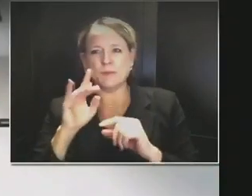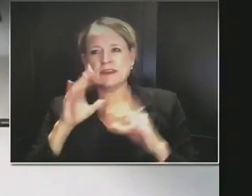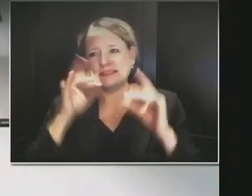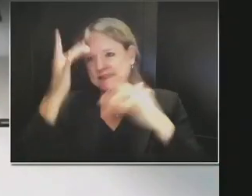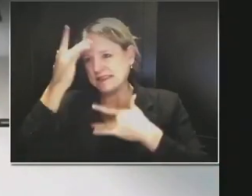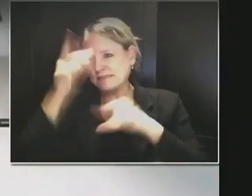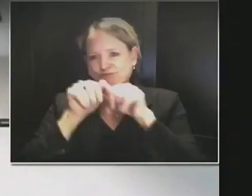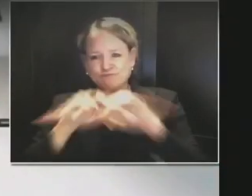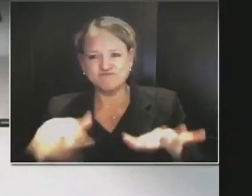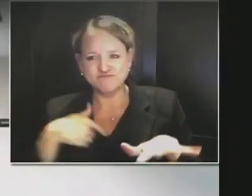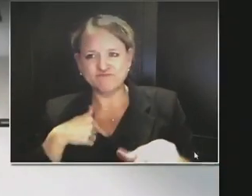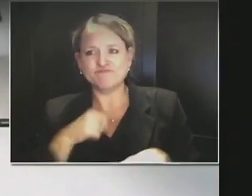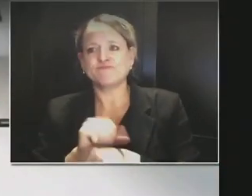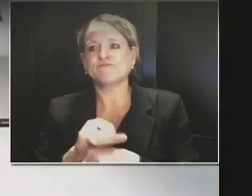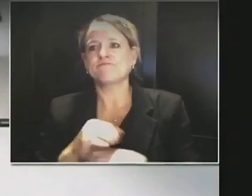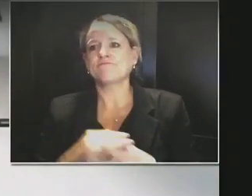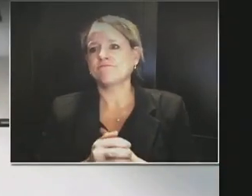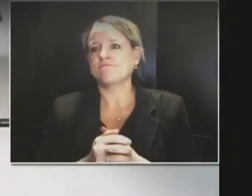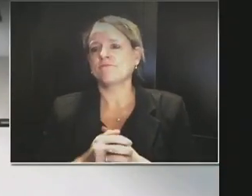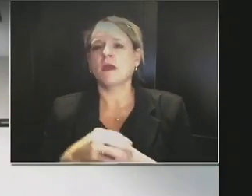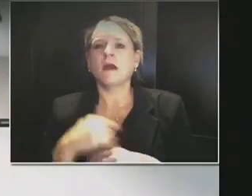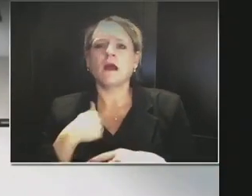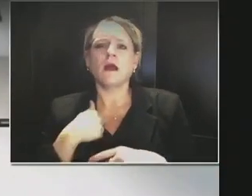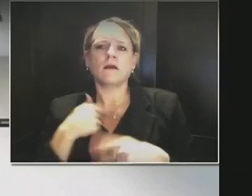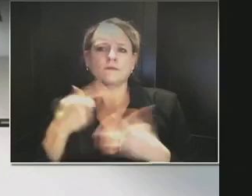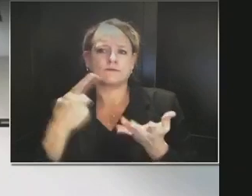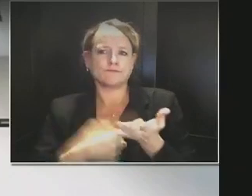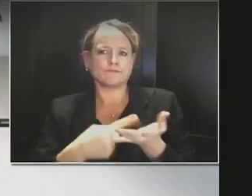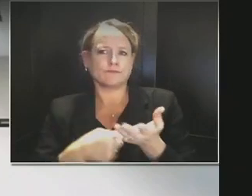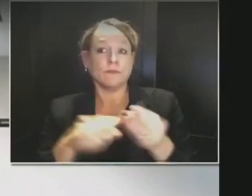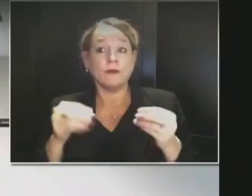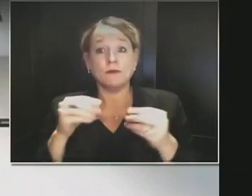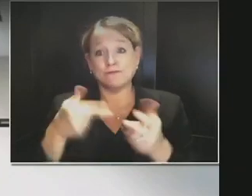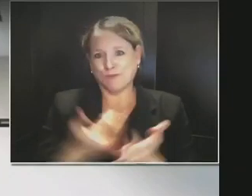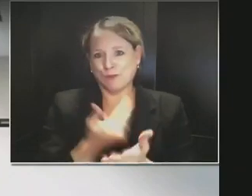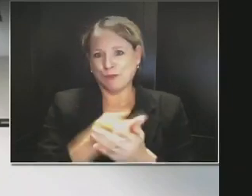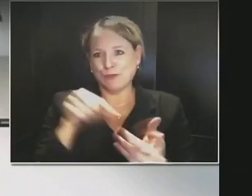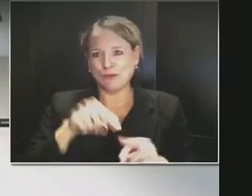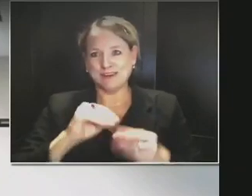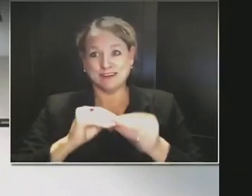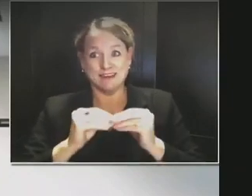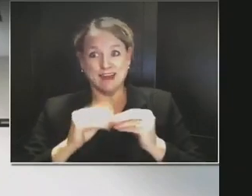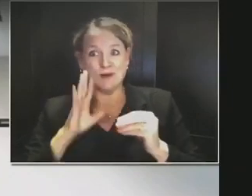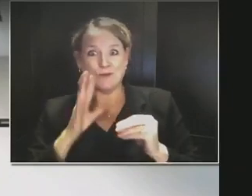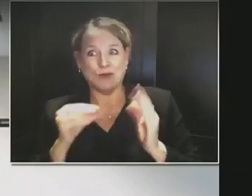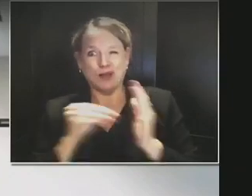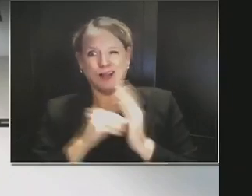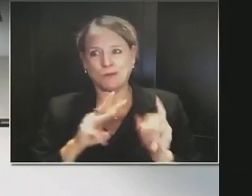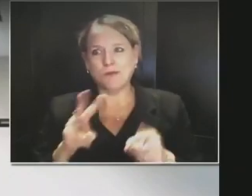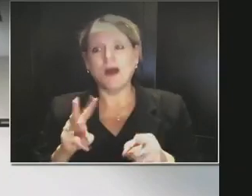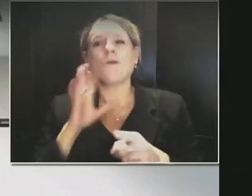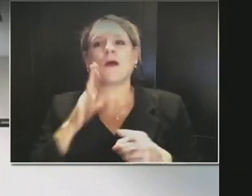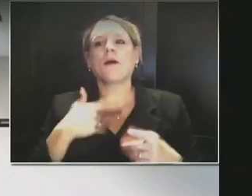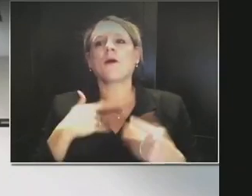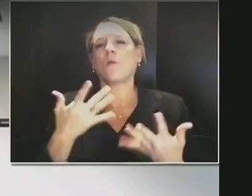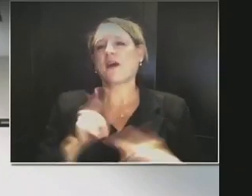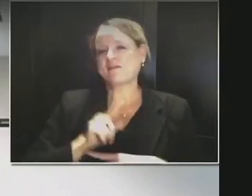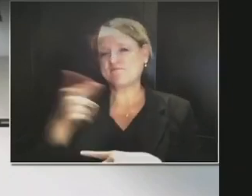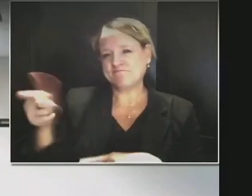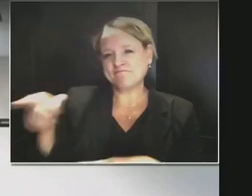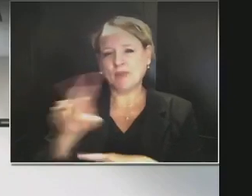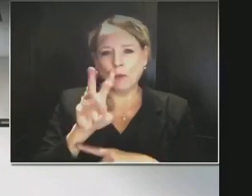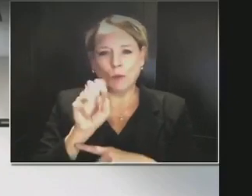Westergaard. Good afternoon, everyone. I'm Ryan Westergaard. I'm the Chief Medical Officer and State Epidemiologist for